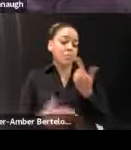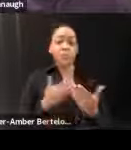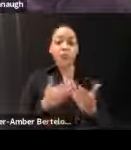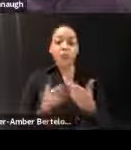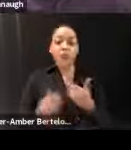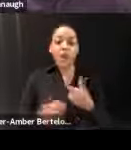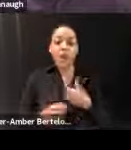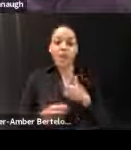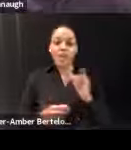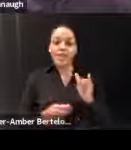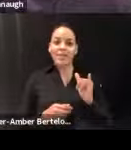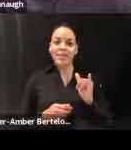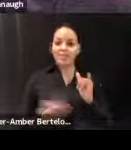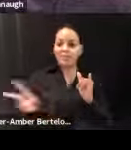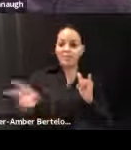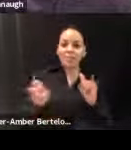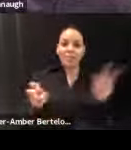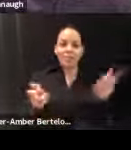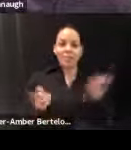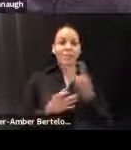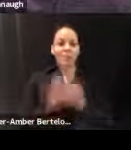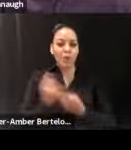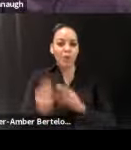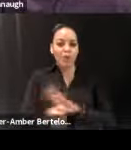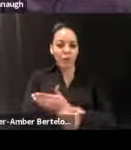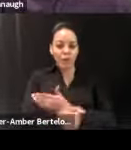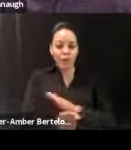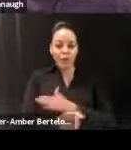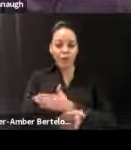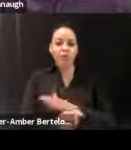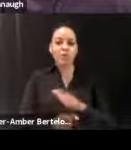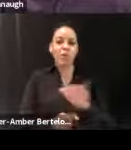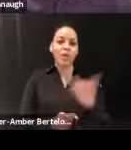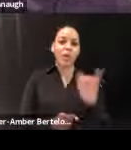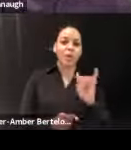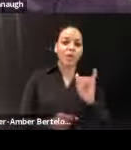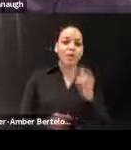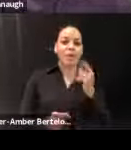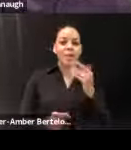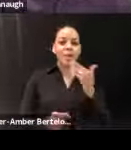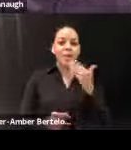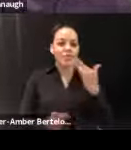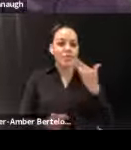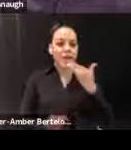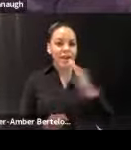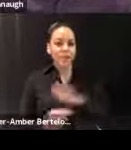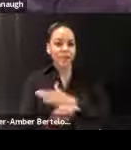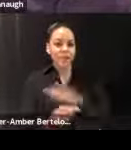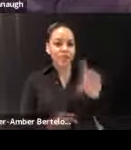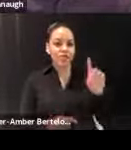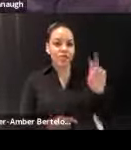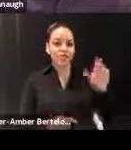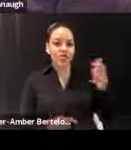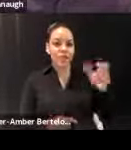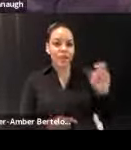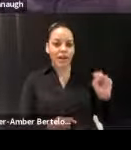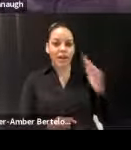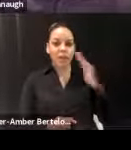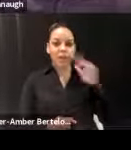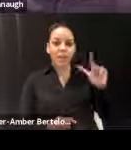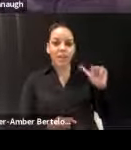it's a play on both of those, but also in a Little Dragon song for folks who know the group